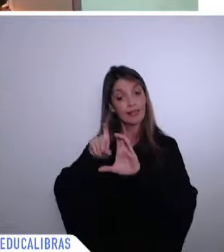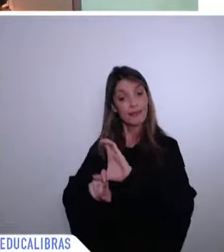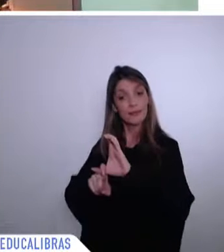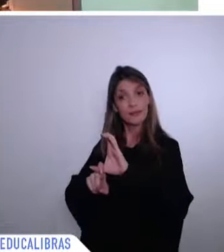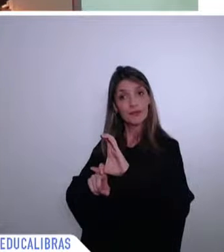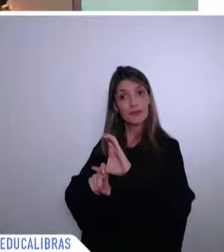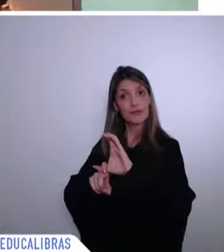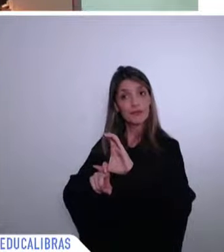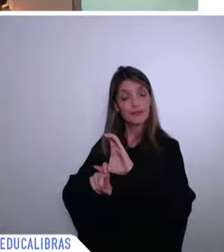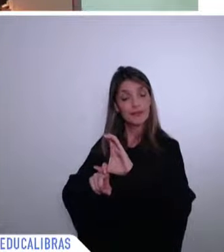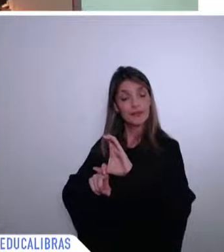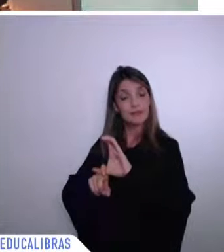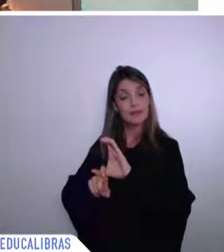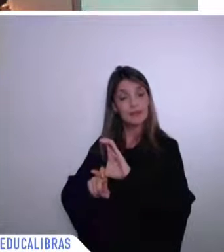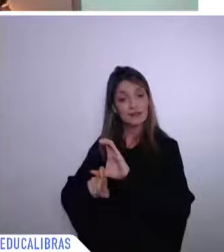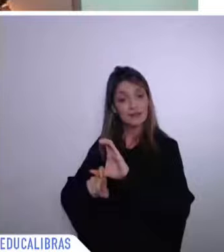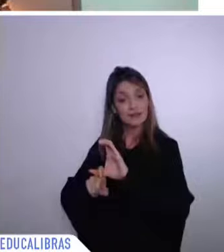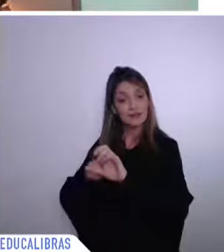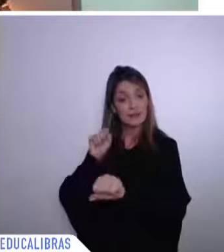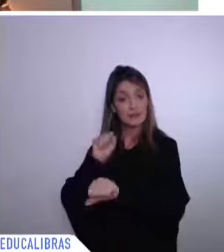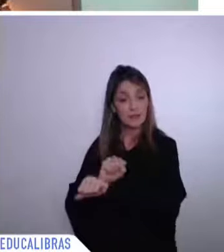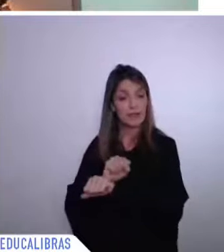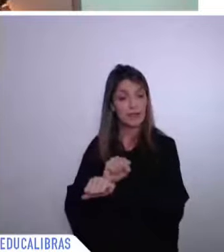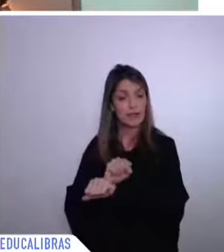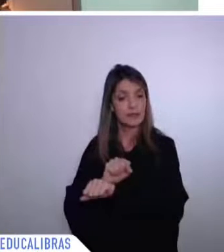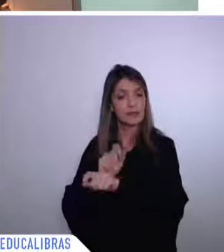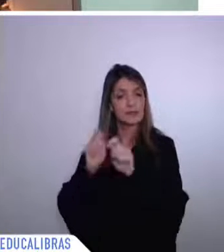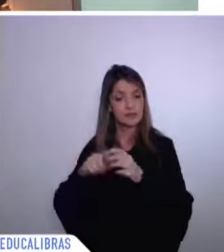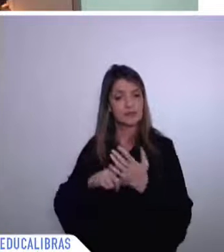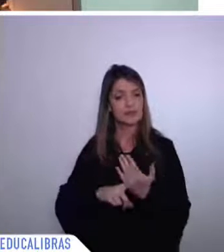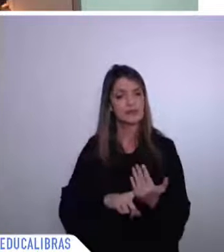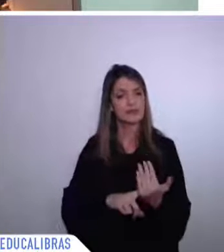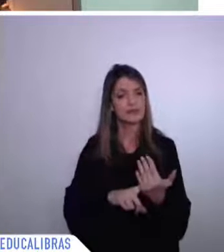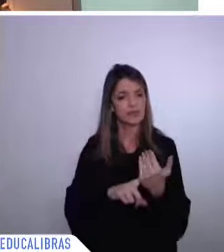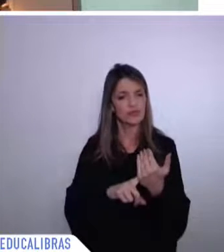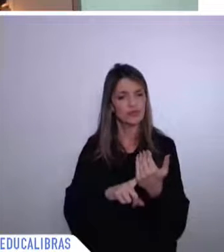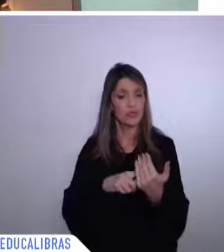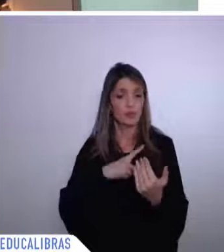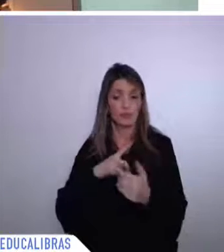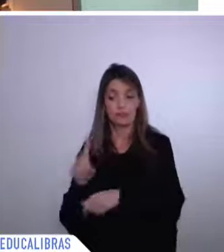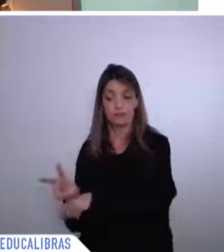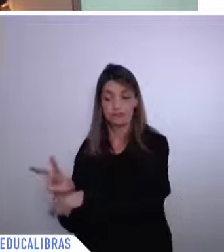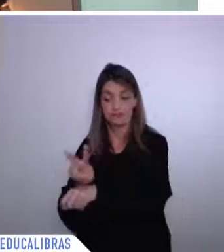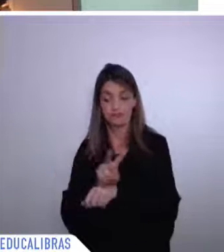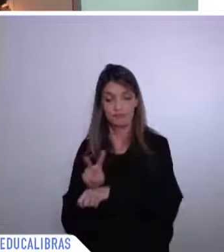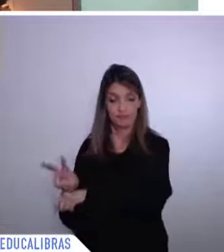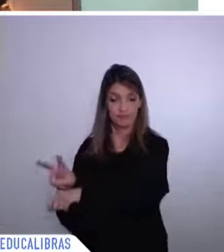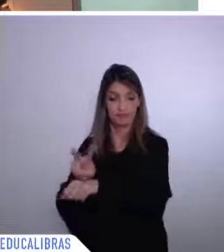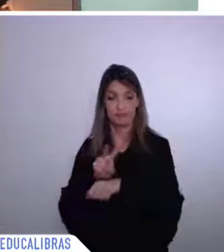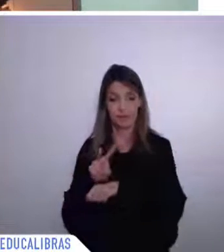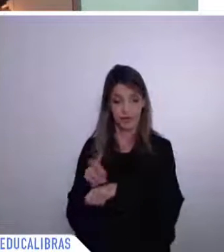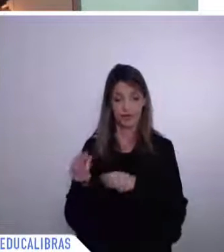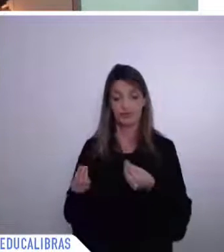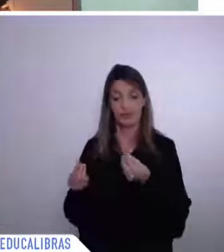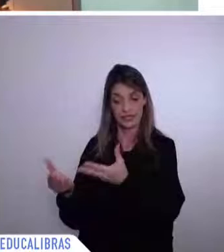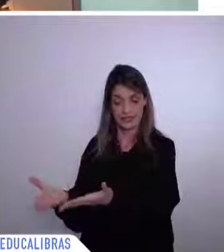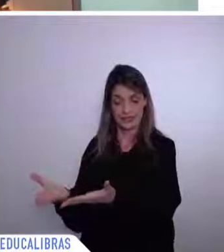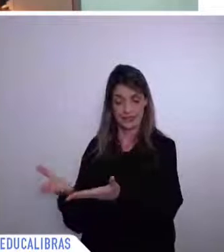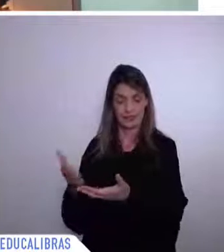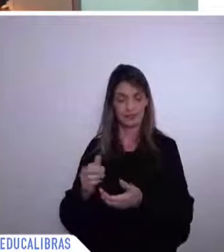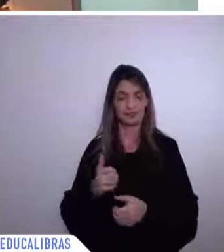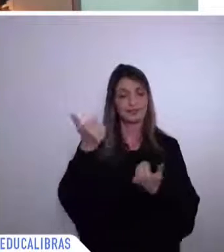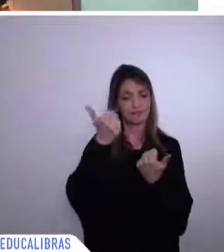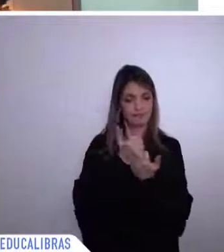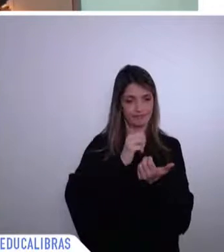And when the dependency situation happens, we need to use the technology to